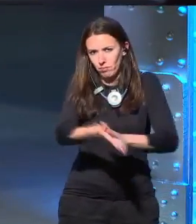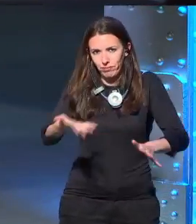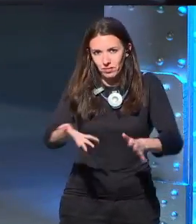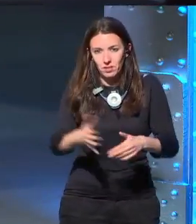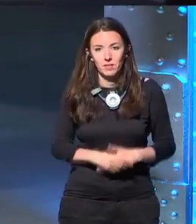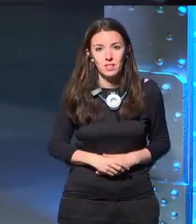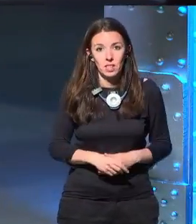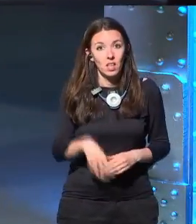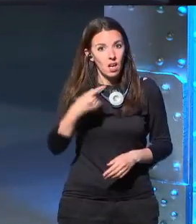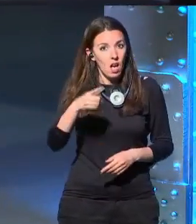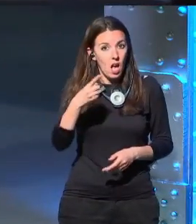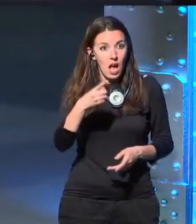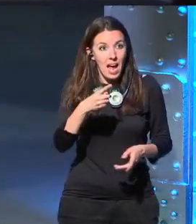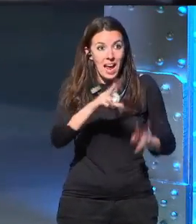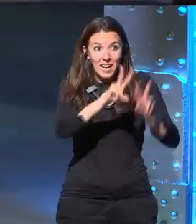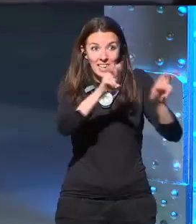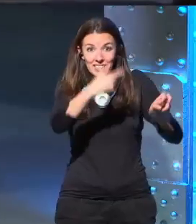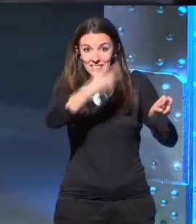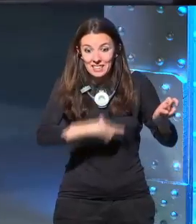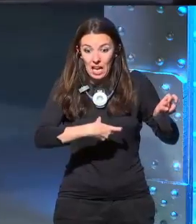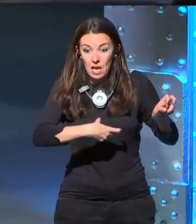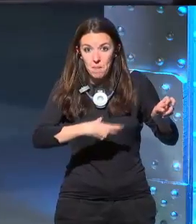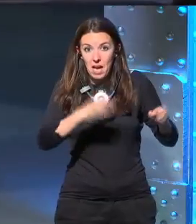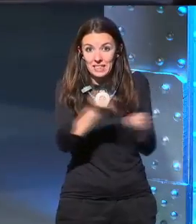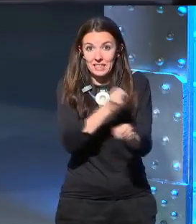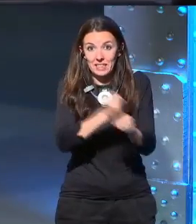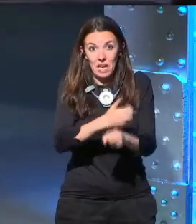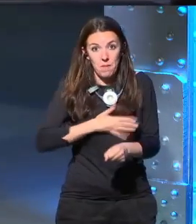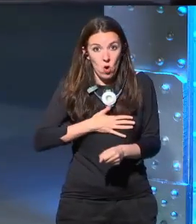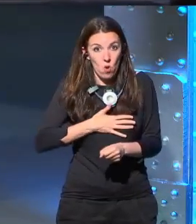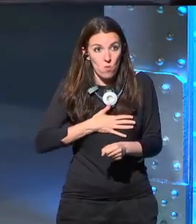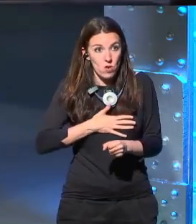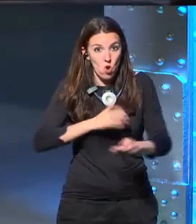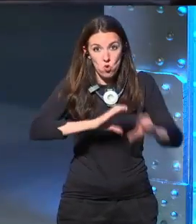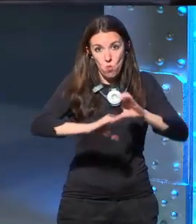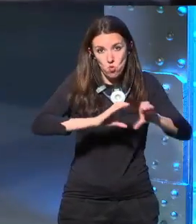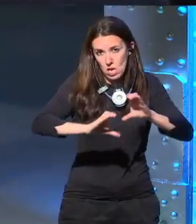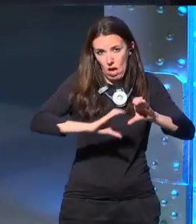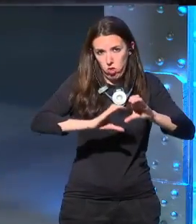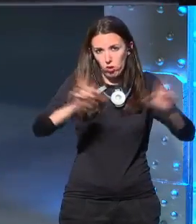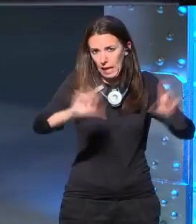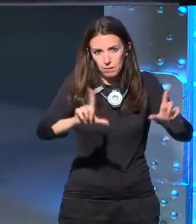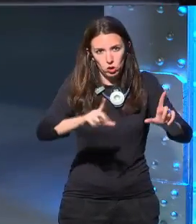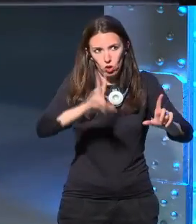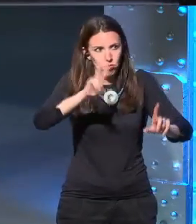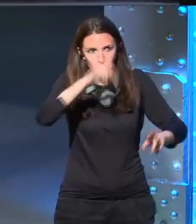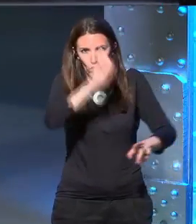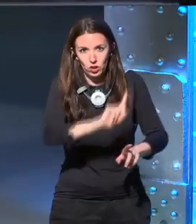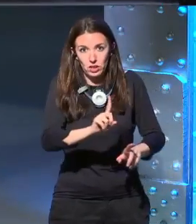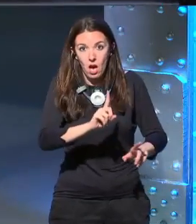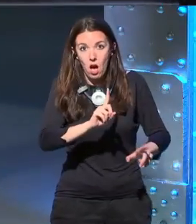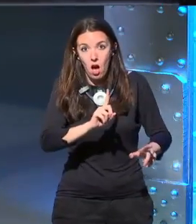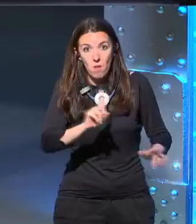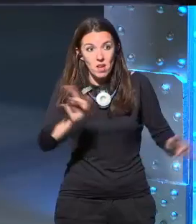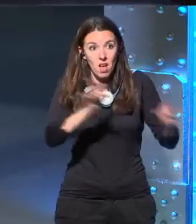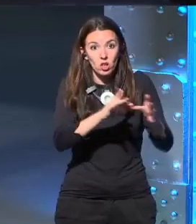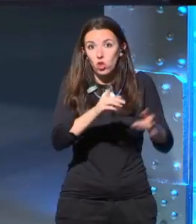very fast. So he doesn't know anything about my work in audiovisual communication. Our